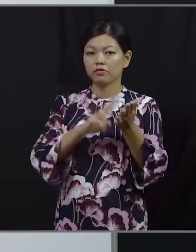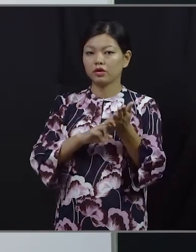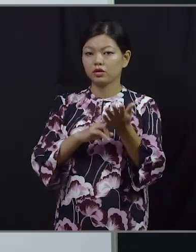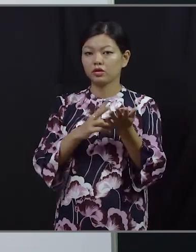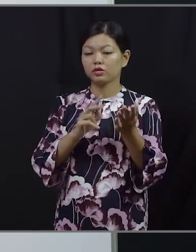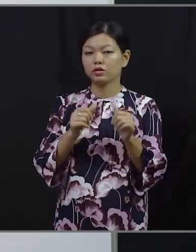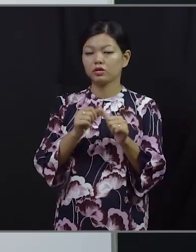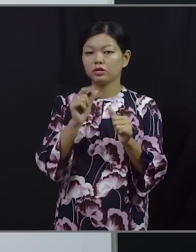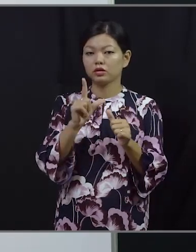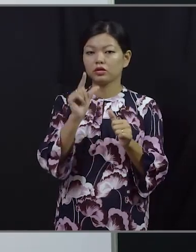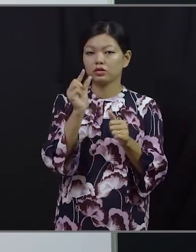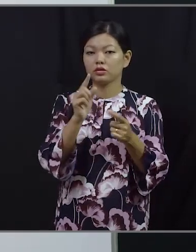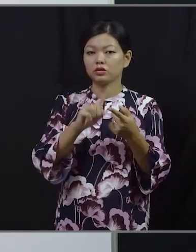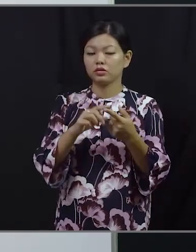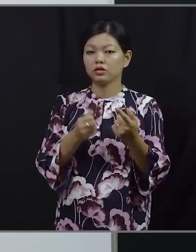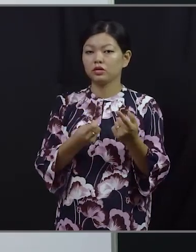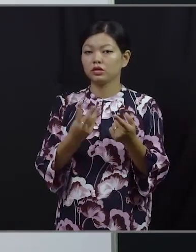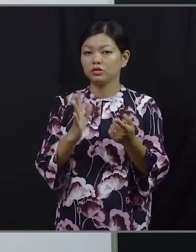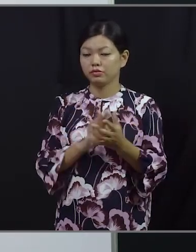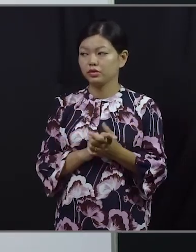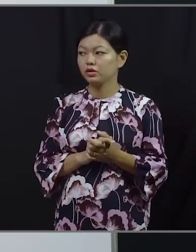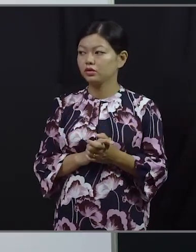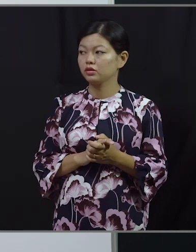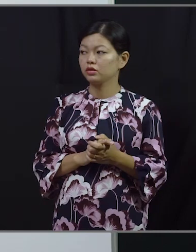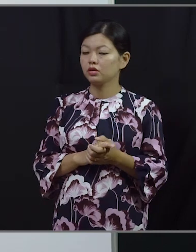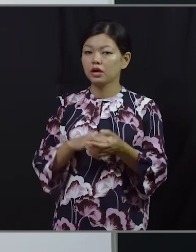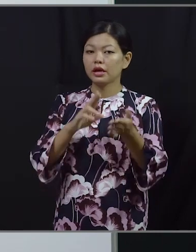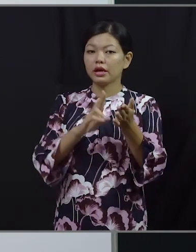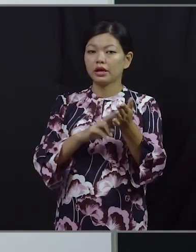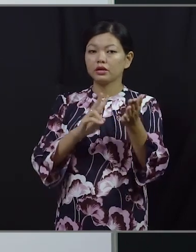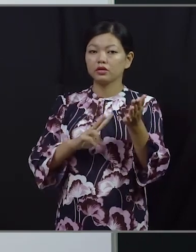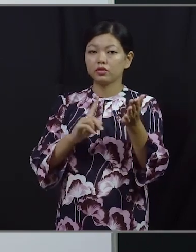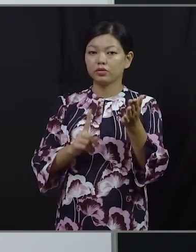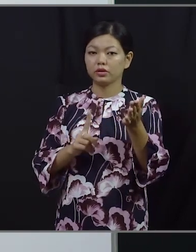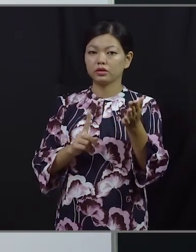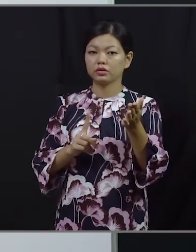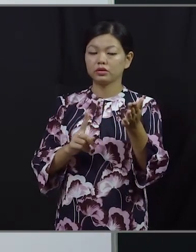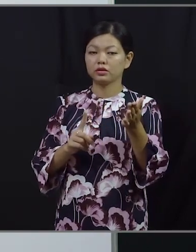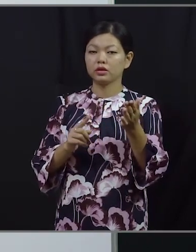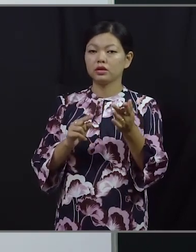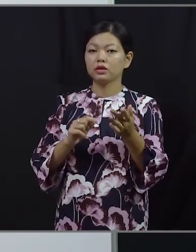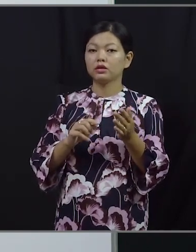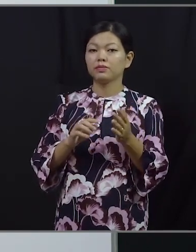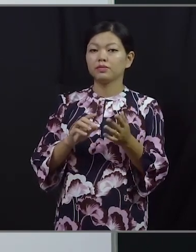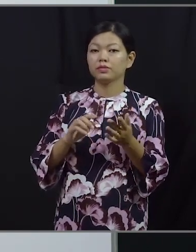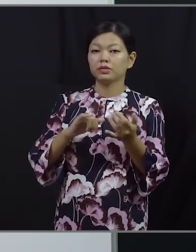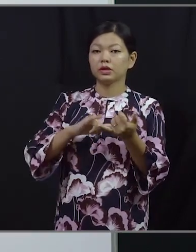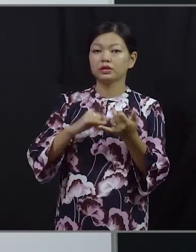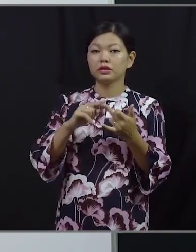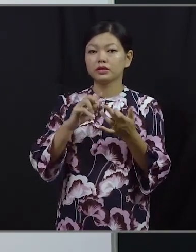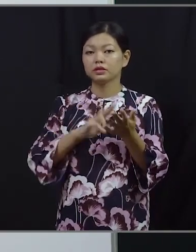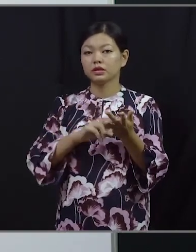as the value of R. Okay. So sin, also N21 sin I. So what is the value of sin